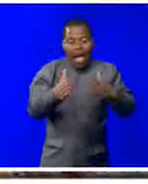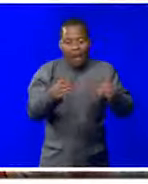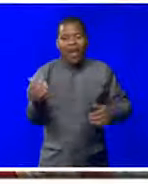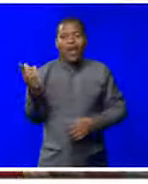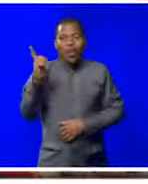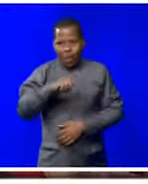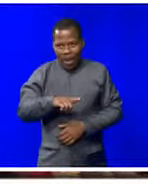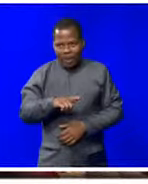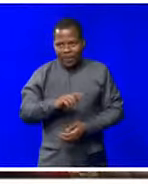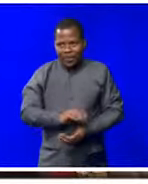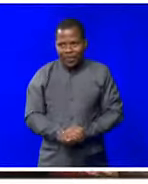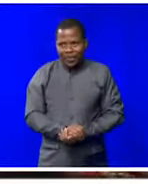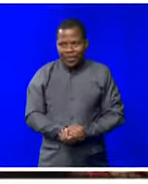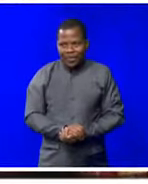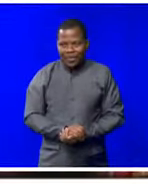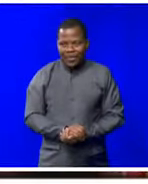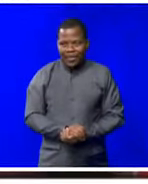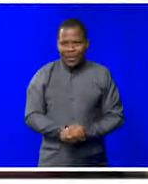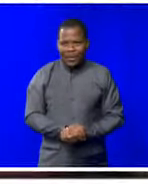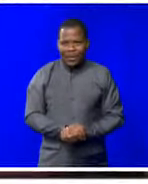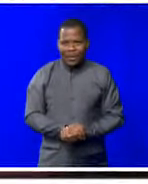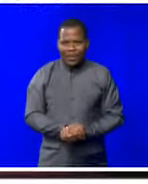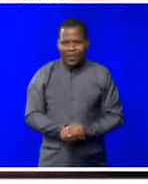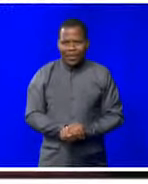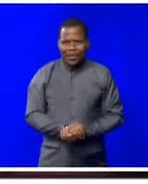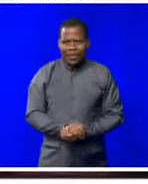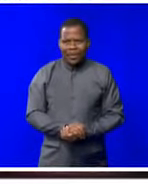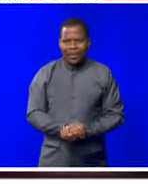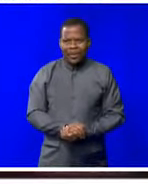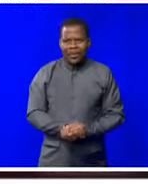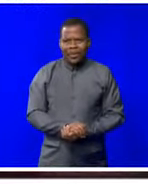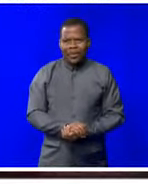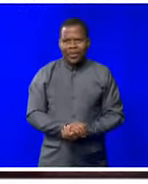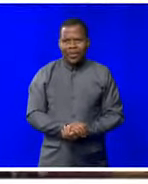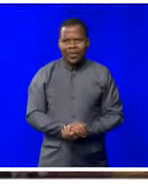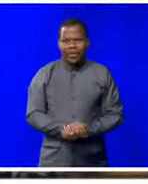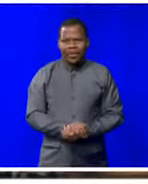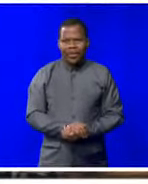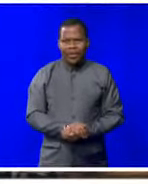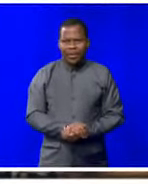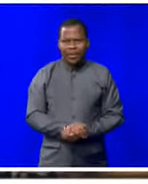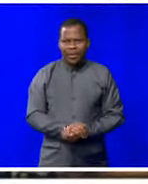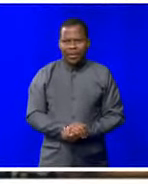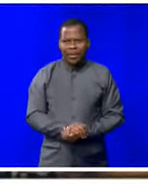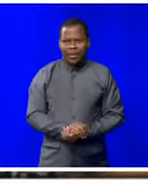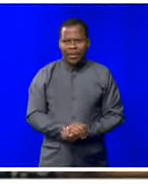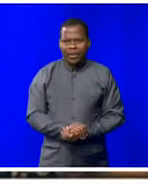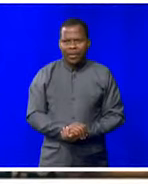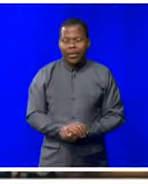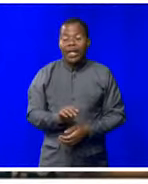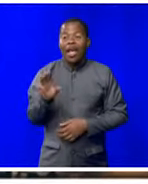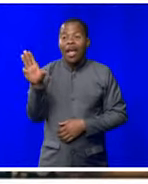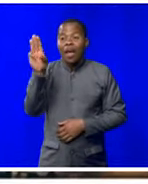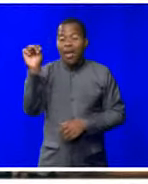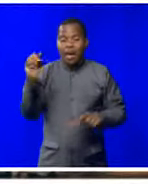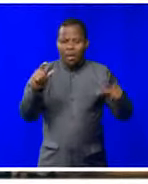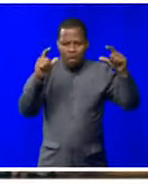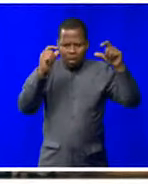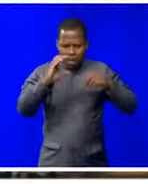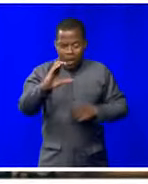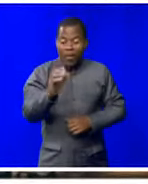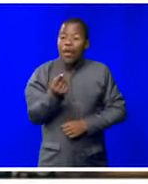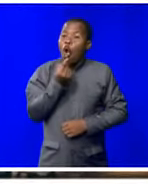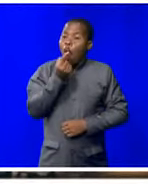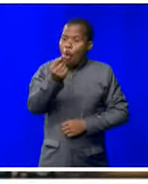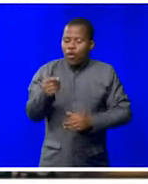On the news, I am Sandile Makanya reporting from Lutsitsini Royal Residence. The Prime Minister Cleopas Lamini says